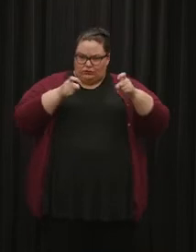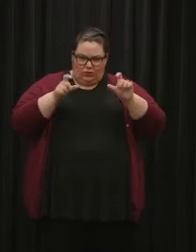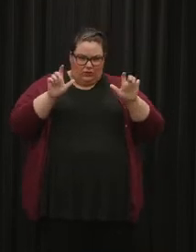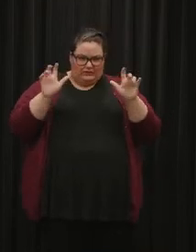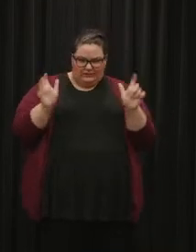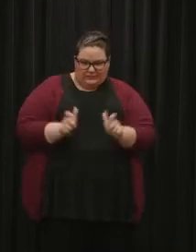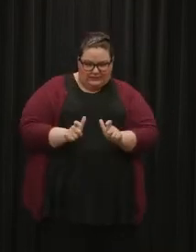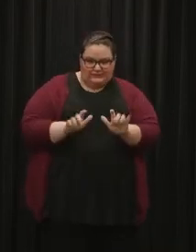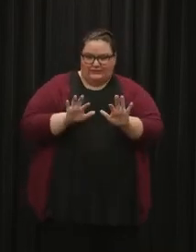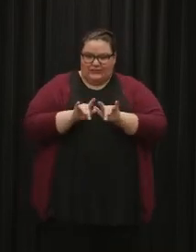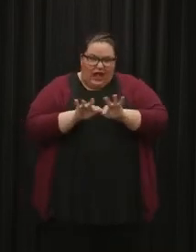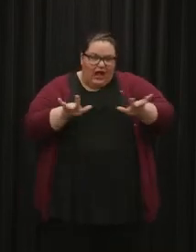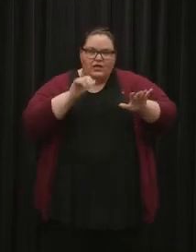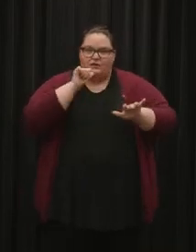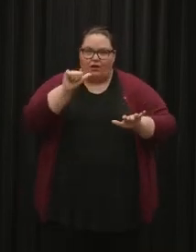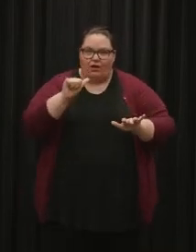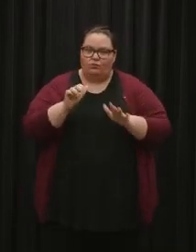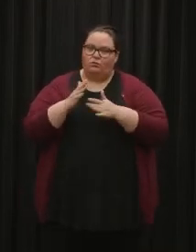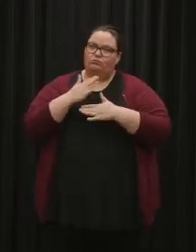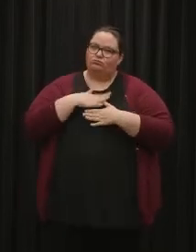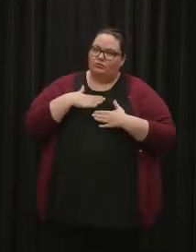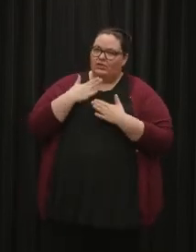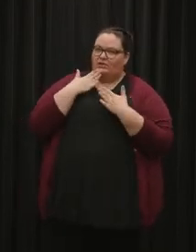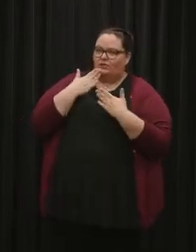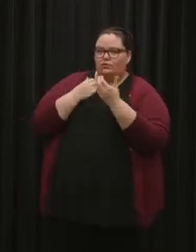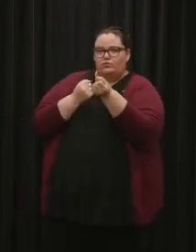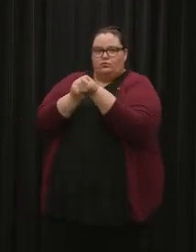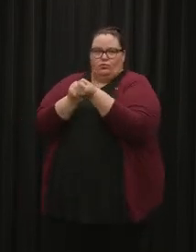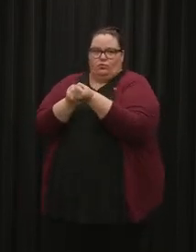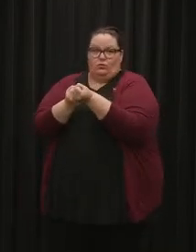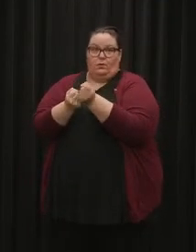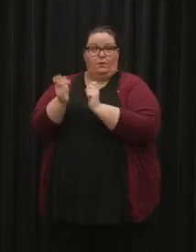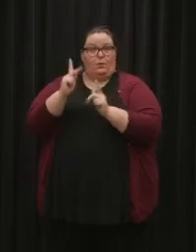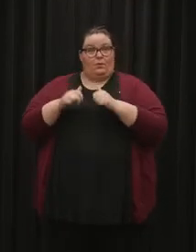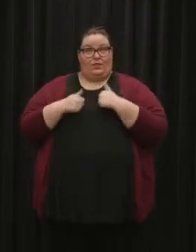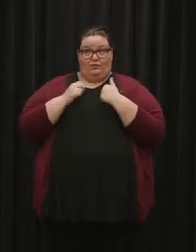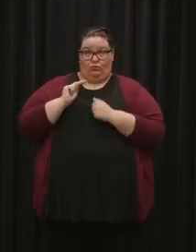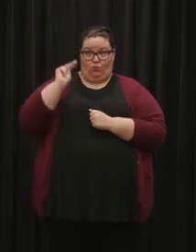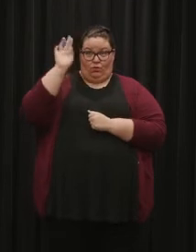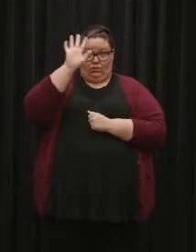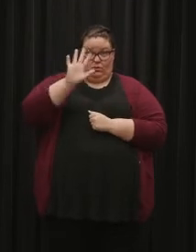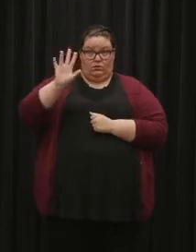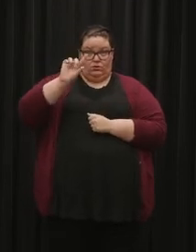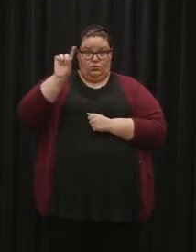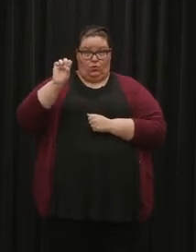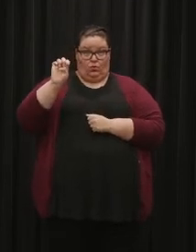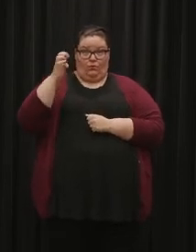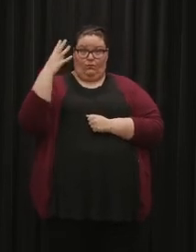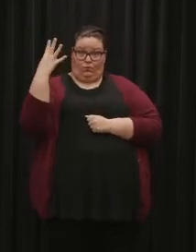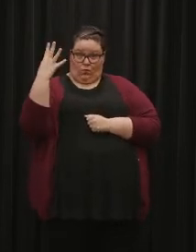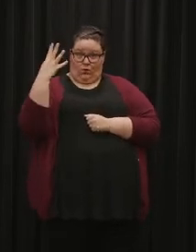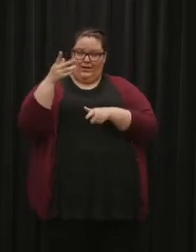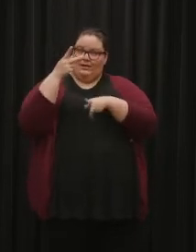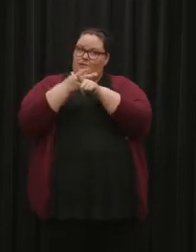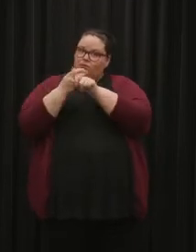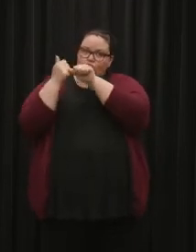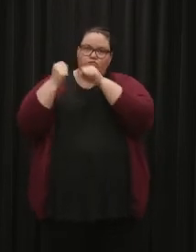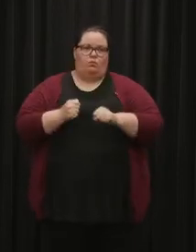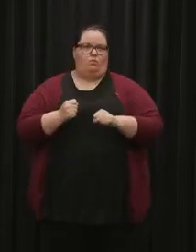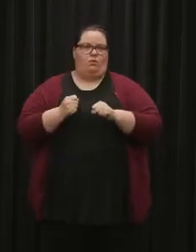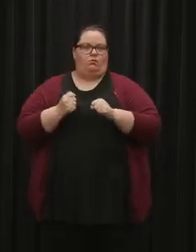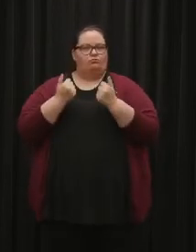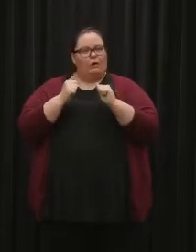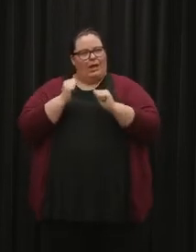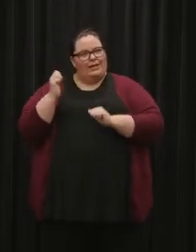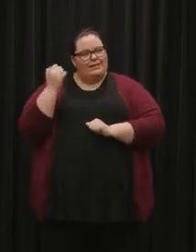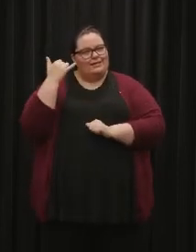our appreciation and support. I ask that the people of Zone 4 remain vigilant so we can return that area to the yellow level